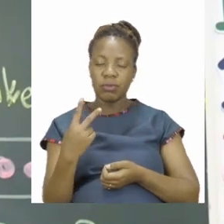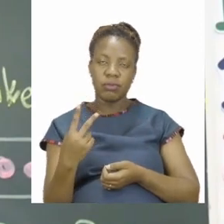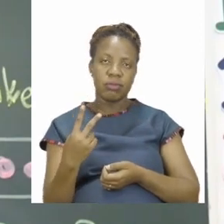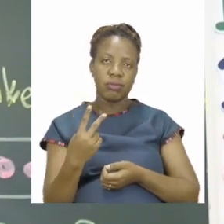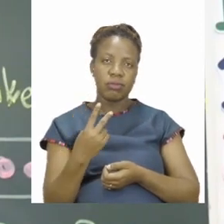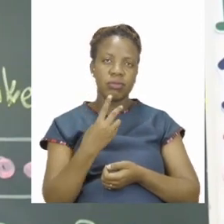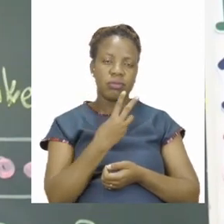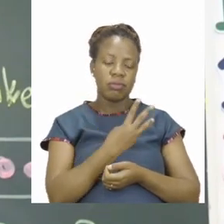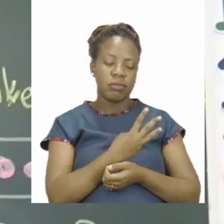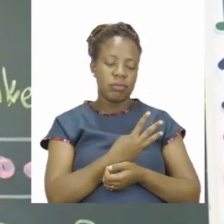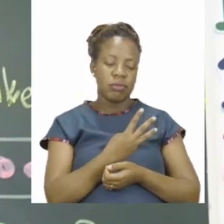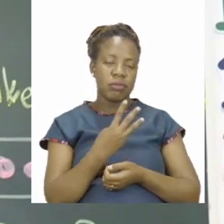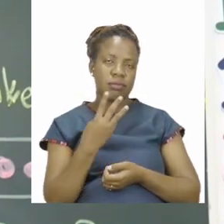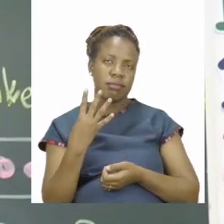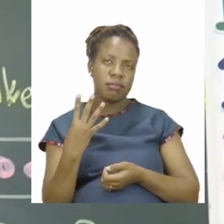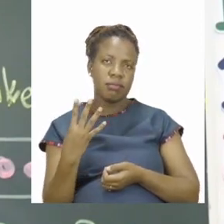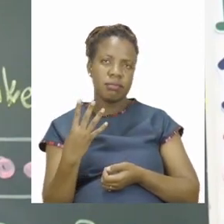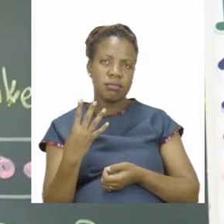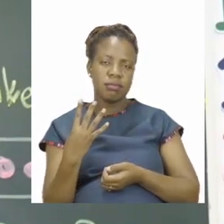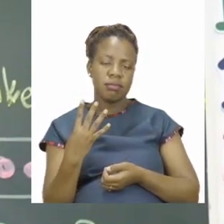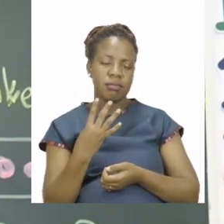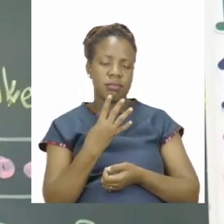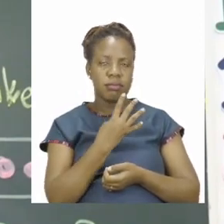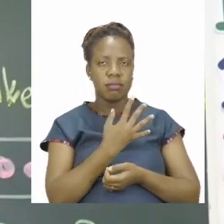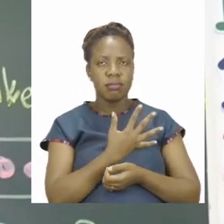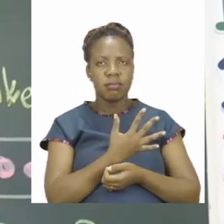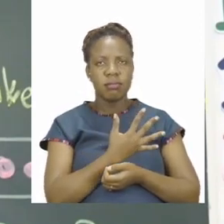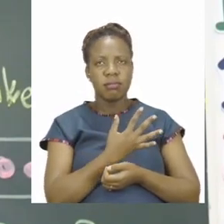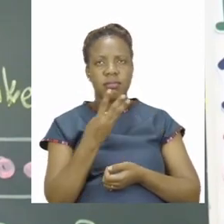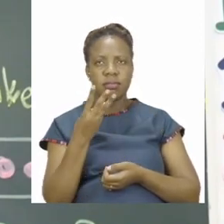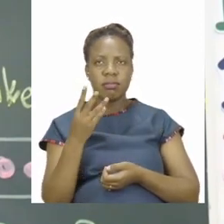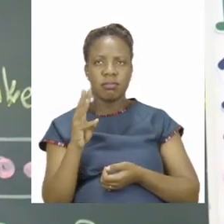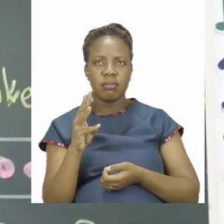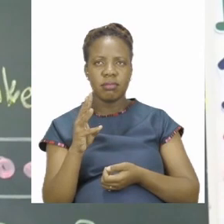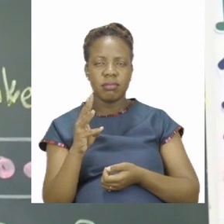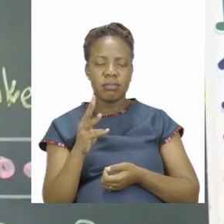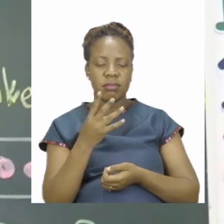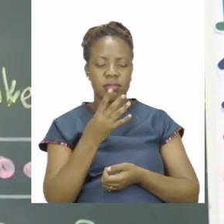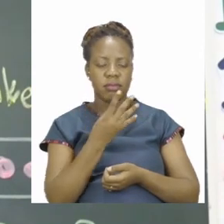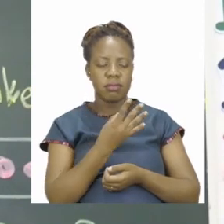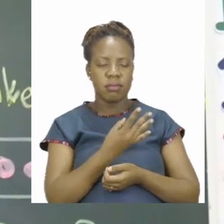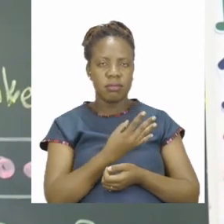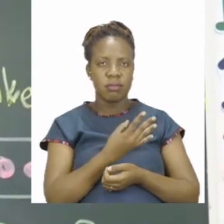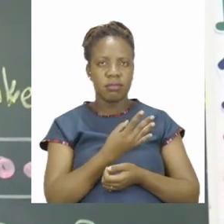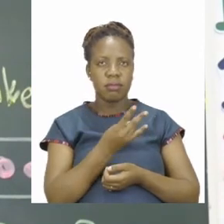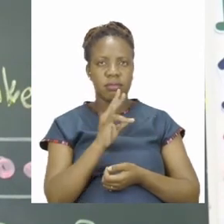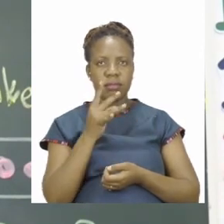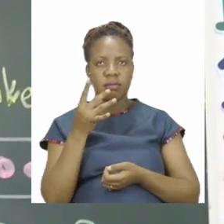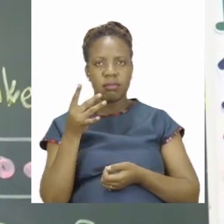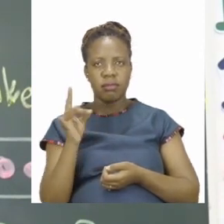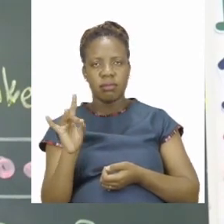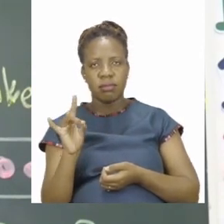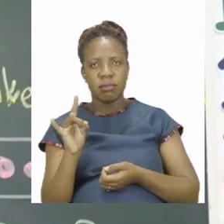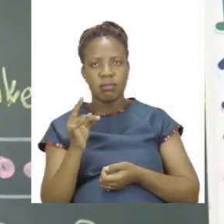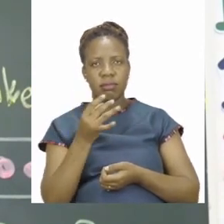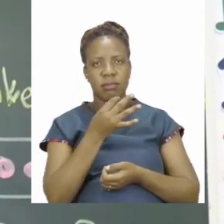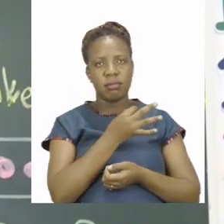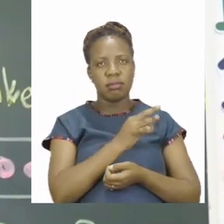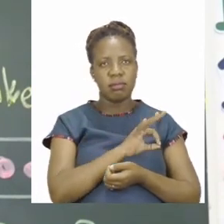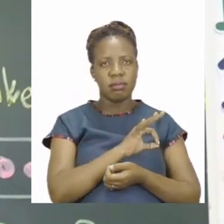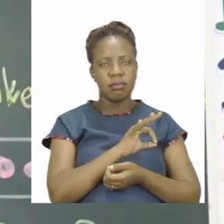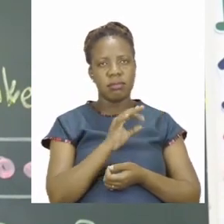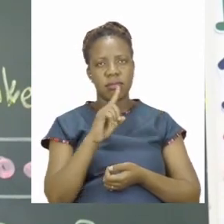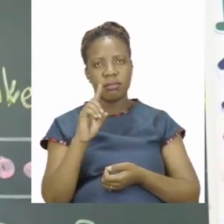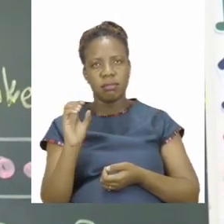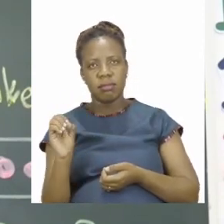2, 3, 4, 5, 6, 7, 8,